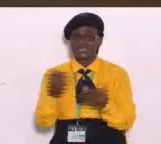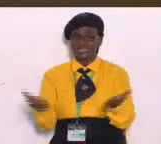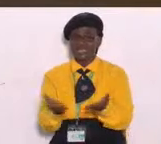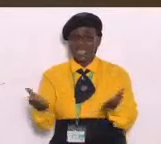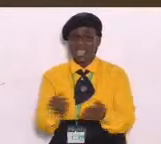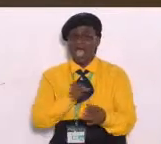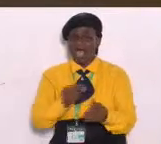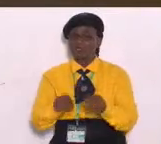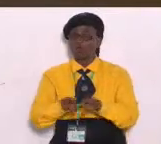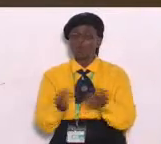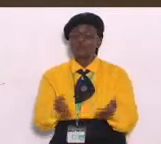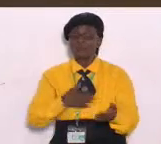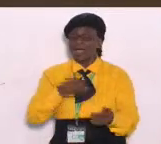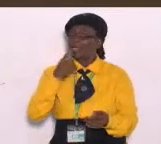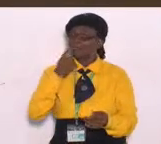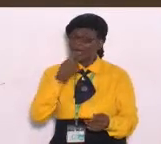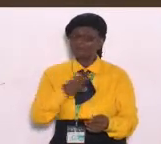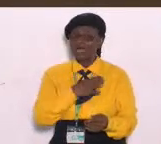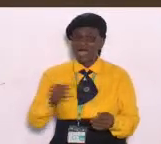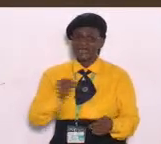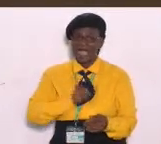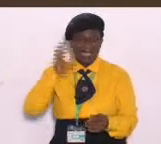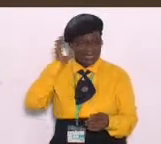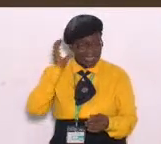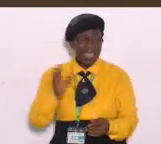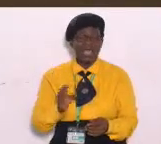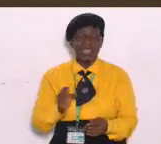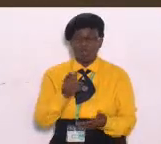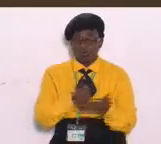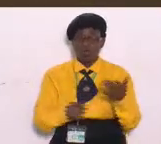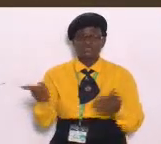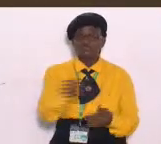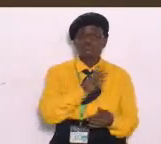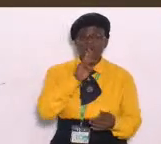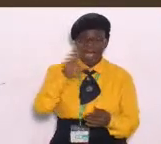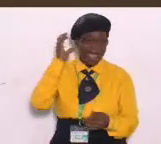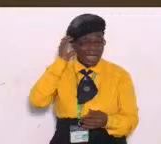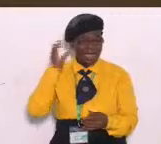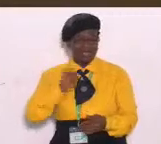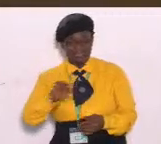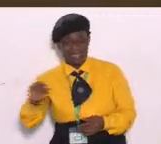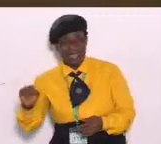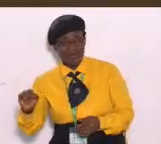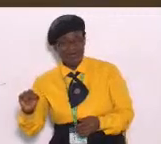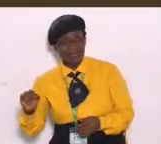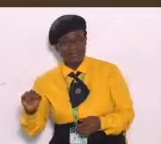opened my mouth. And I'm hearing what you are hearing.